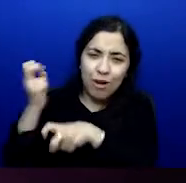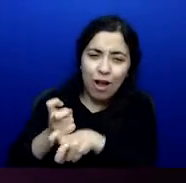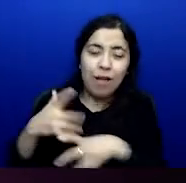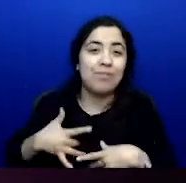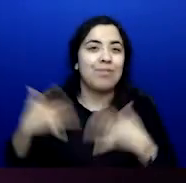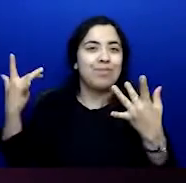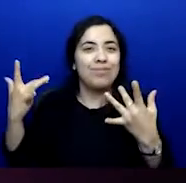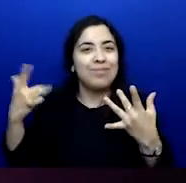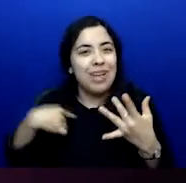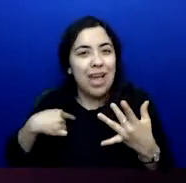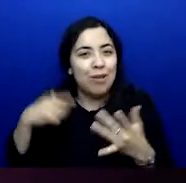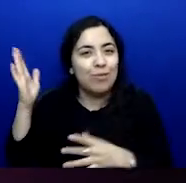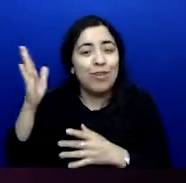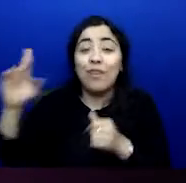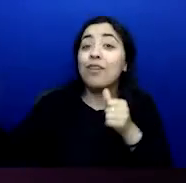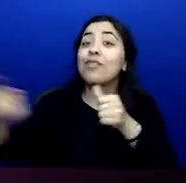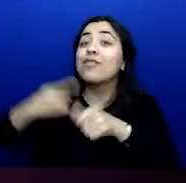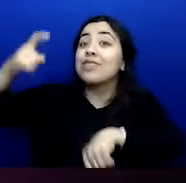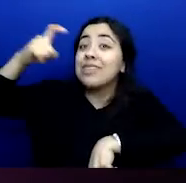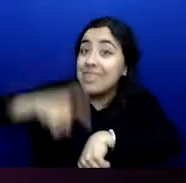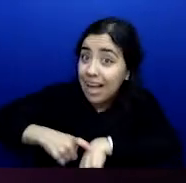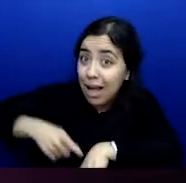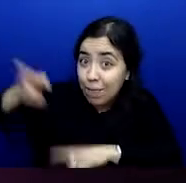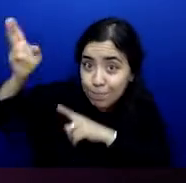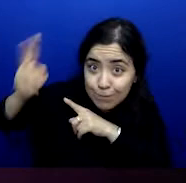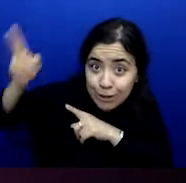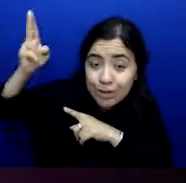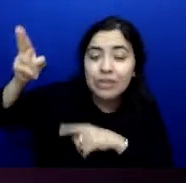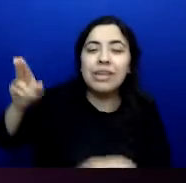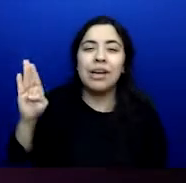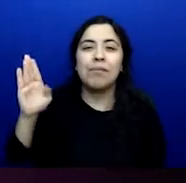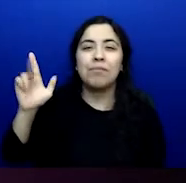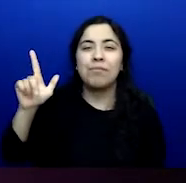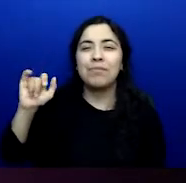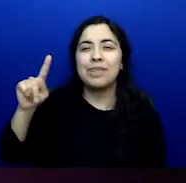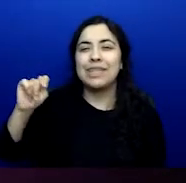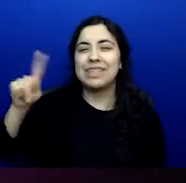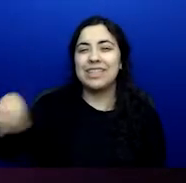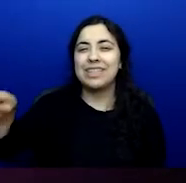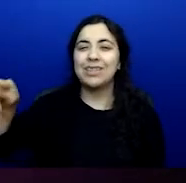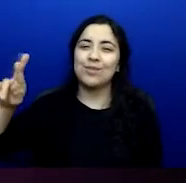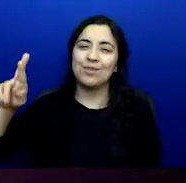excited to present to you, for the very first time, the Blitz remix.